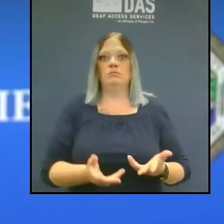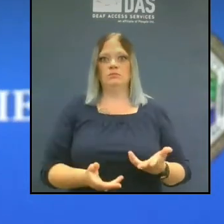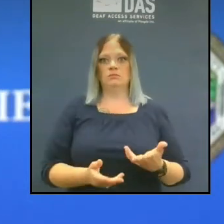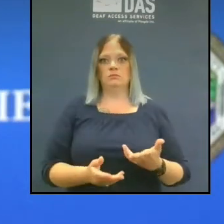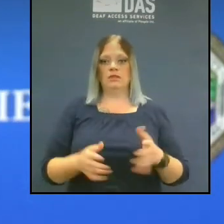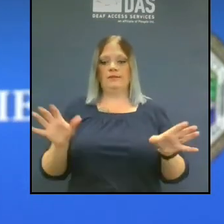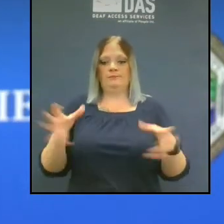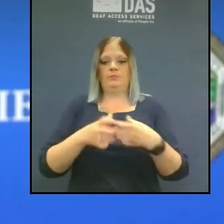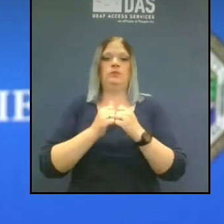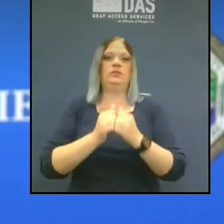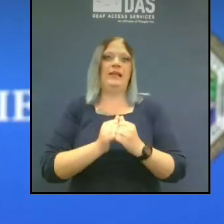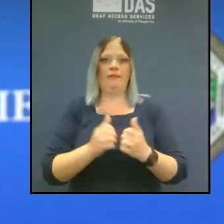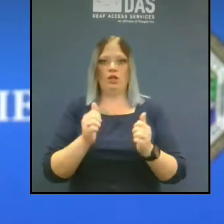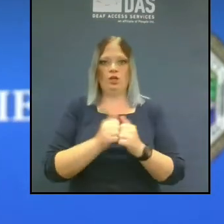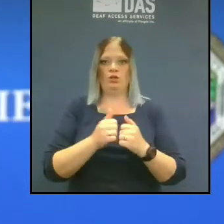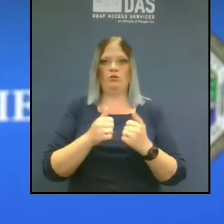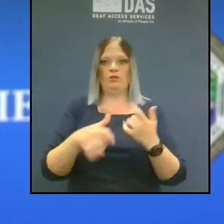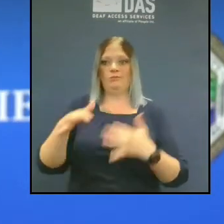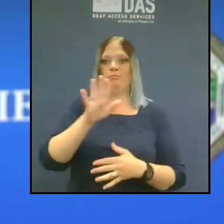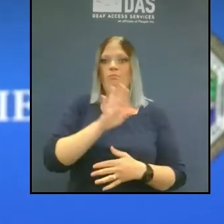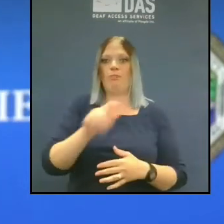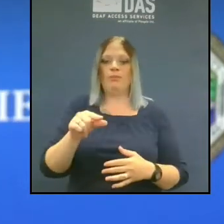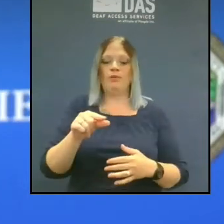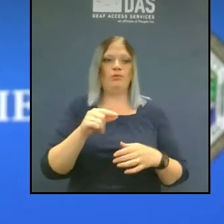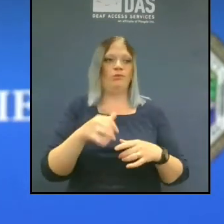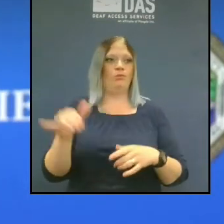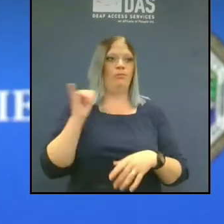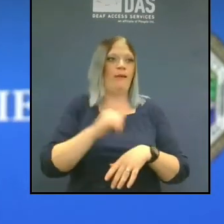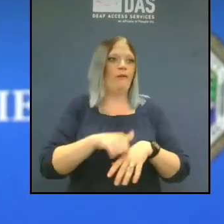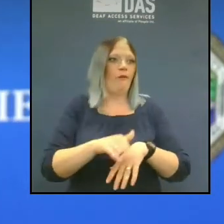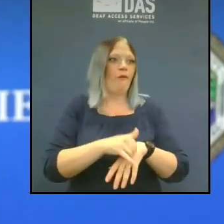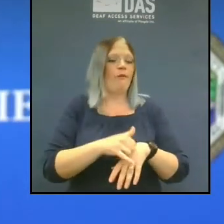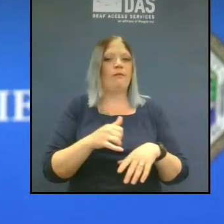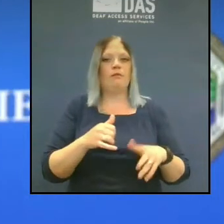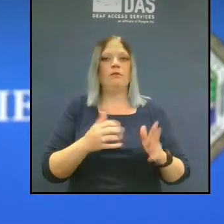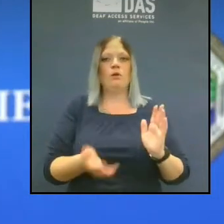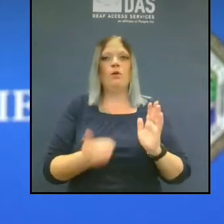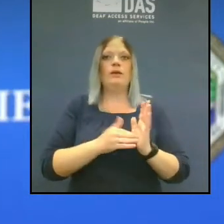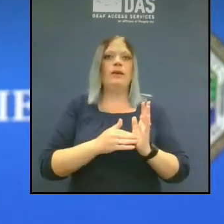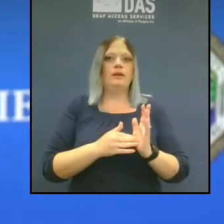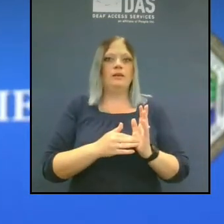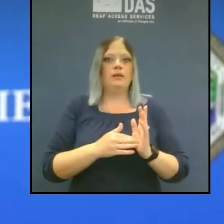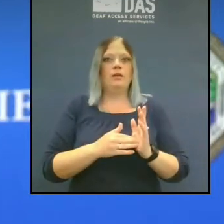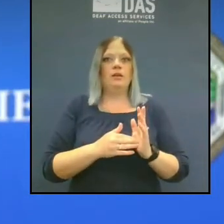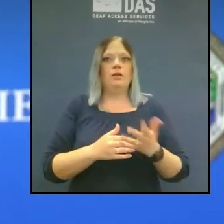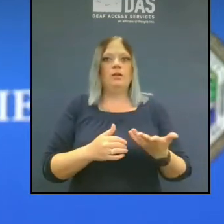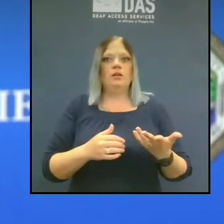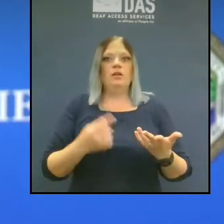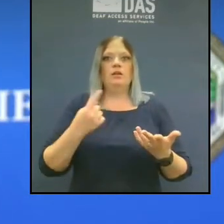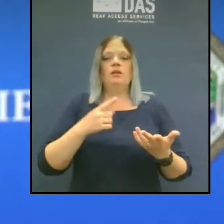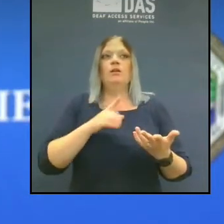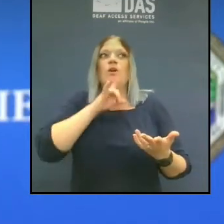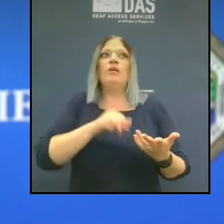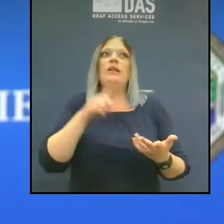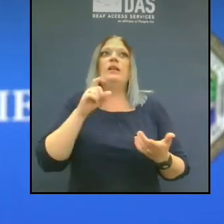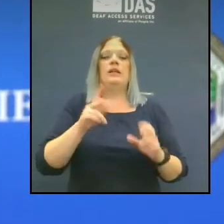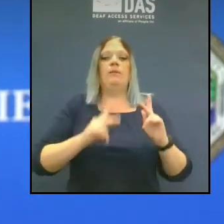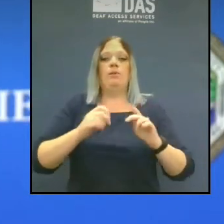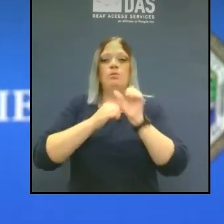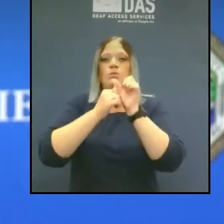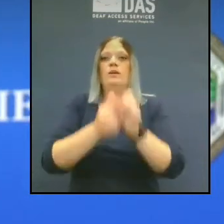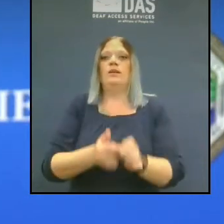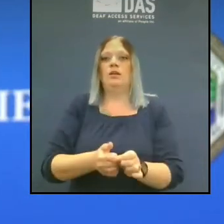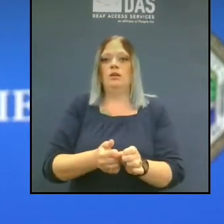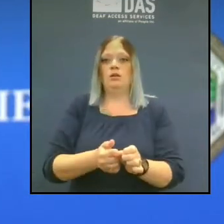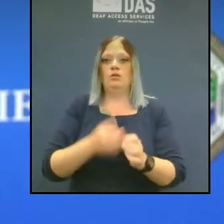together with large barbecues in their backyard. But again, we really need people to adhere